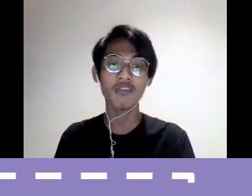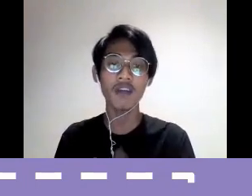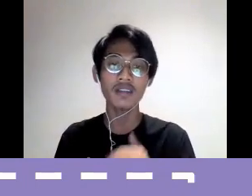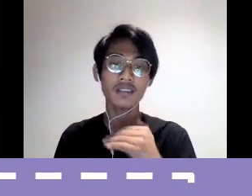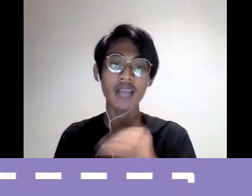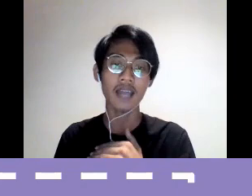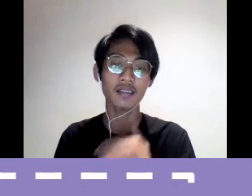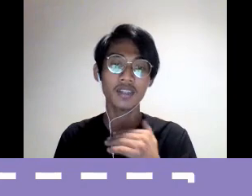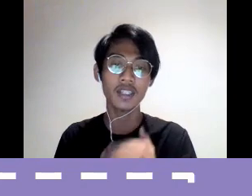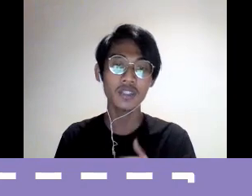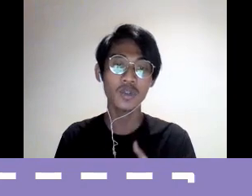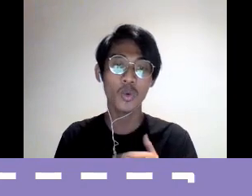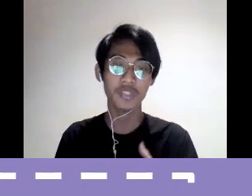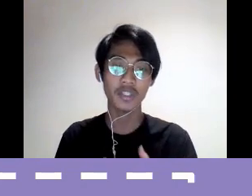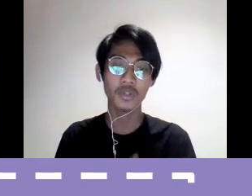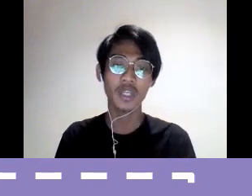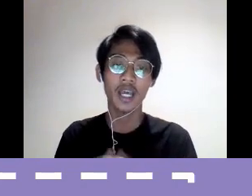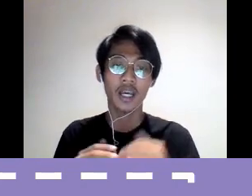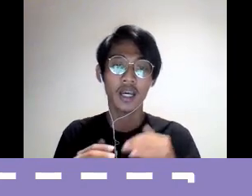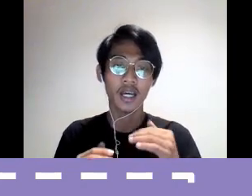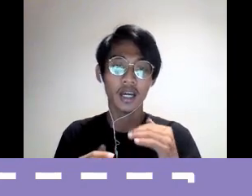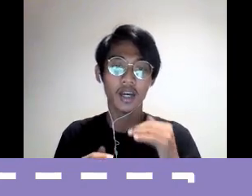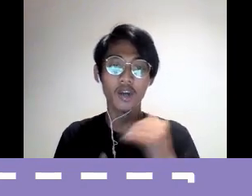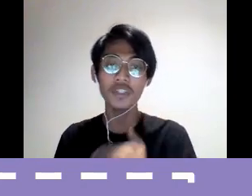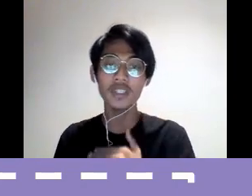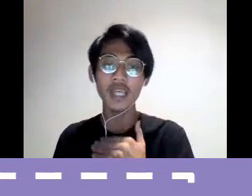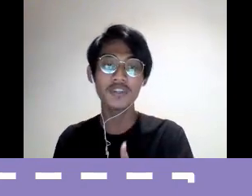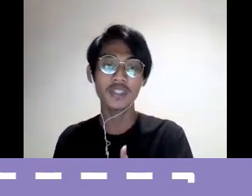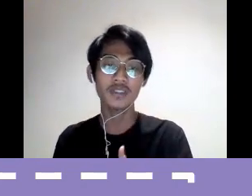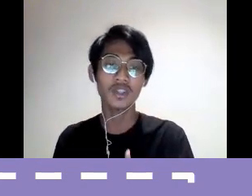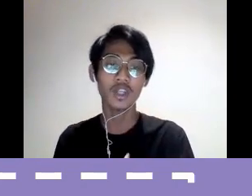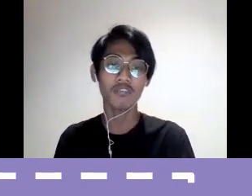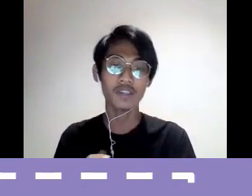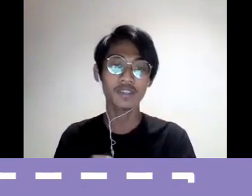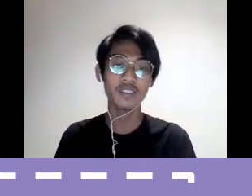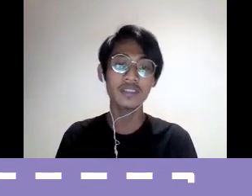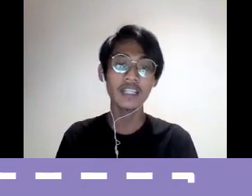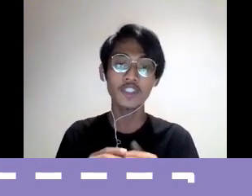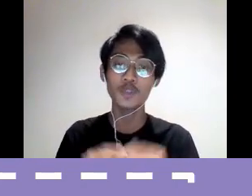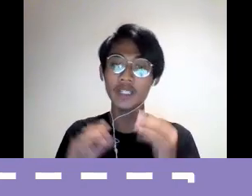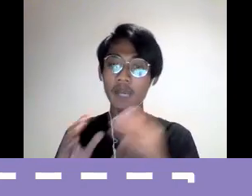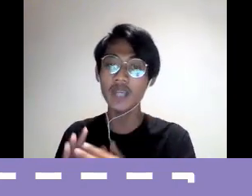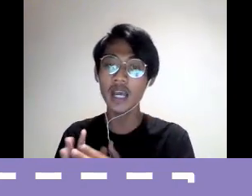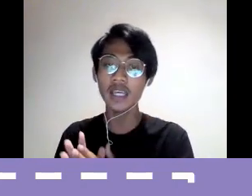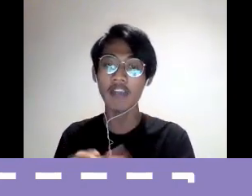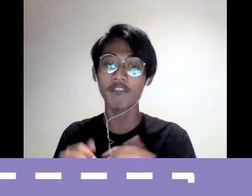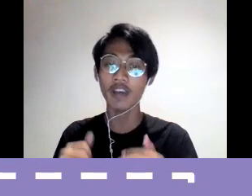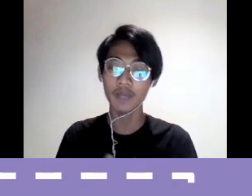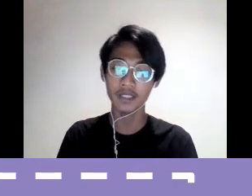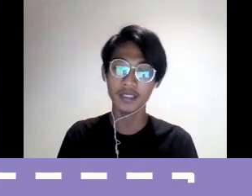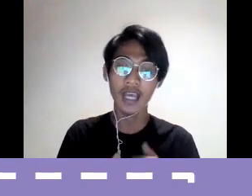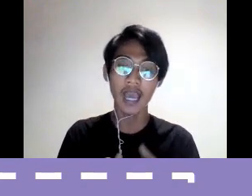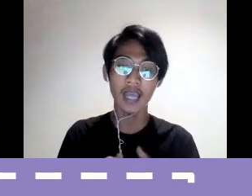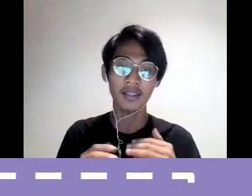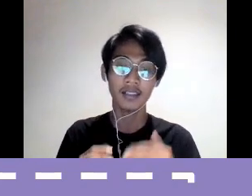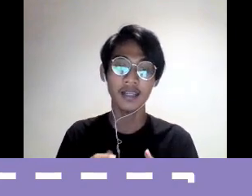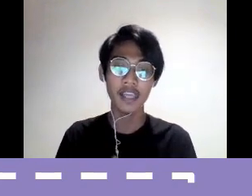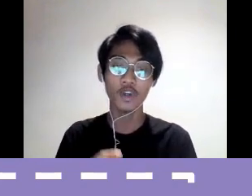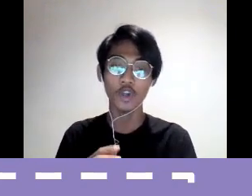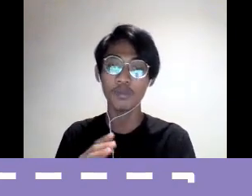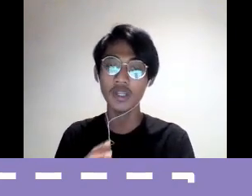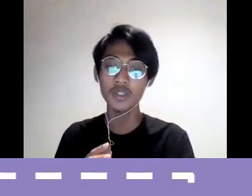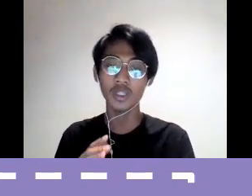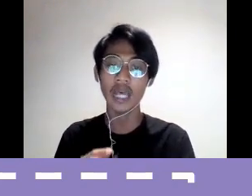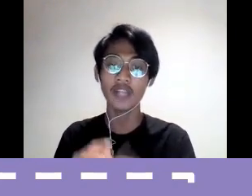the services that needed, which include computer engine, cloud functions, text-to-speech API, and Firebase. And then